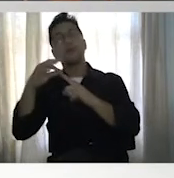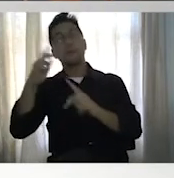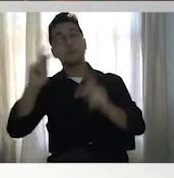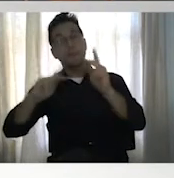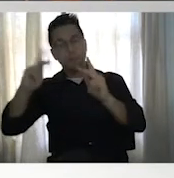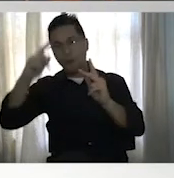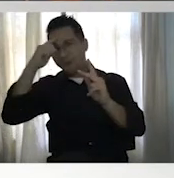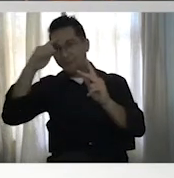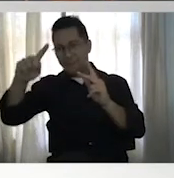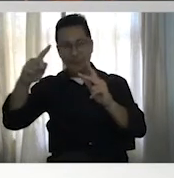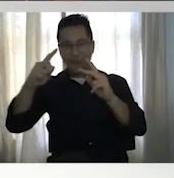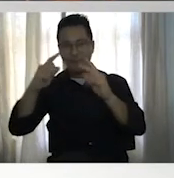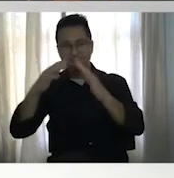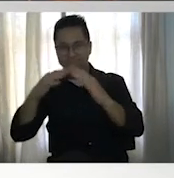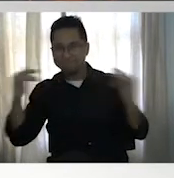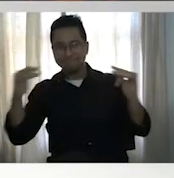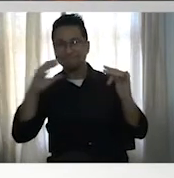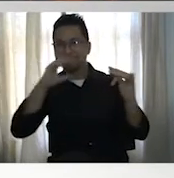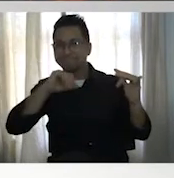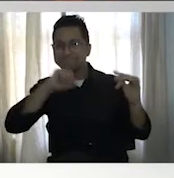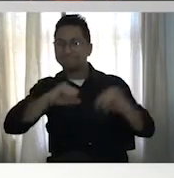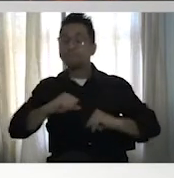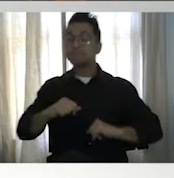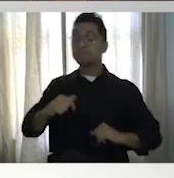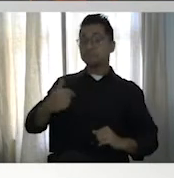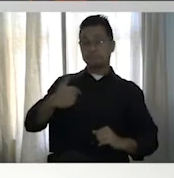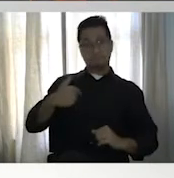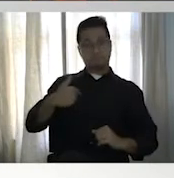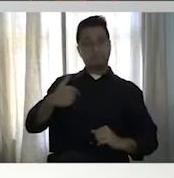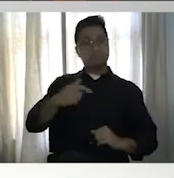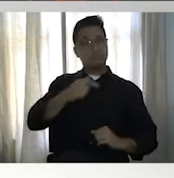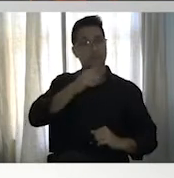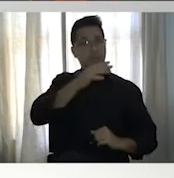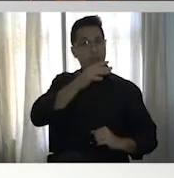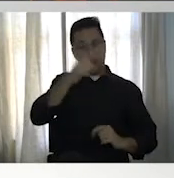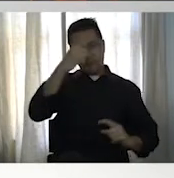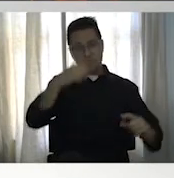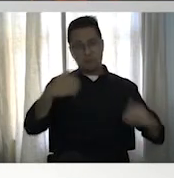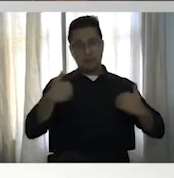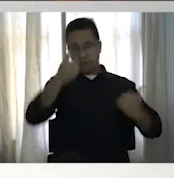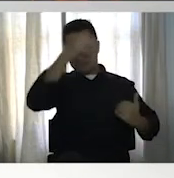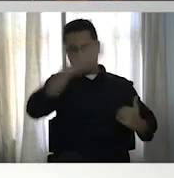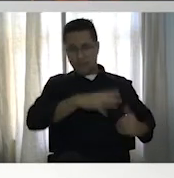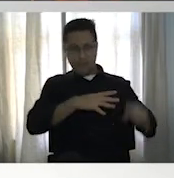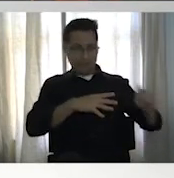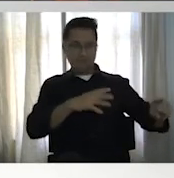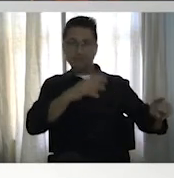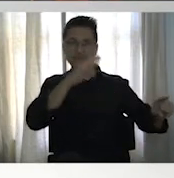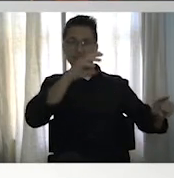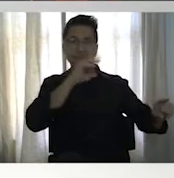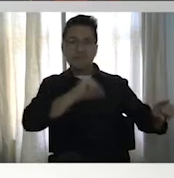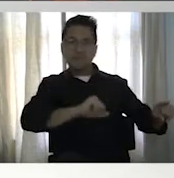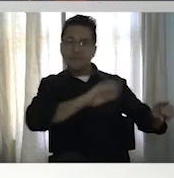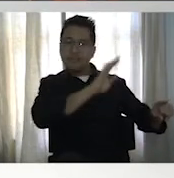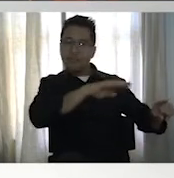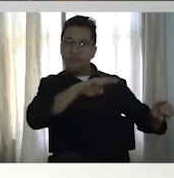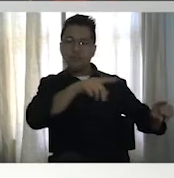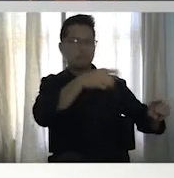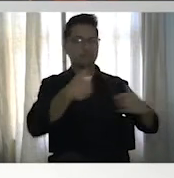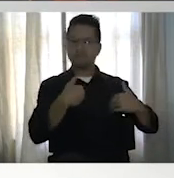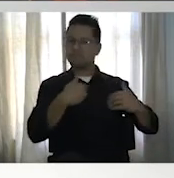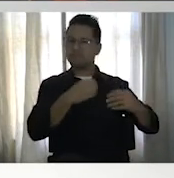ages. And being here, I'm also the mother of a young man, 44 years, who has